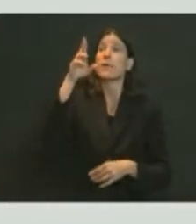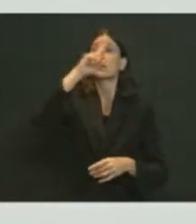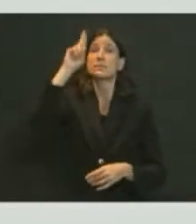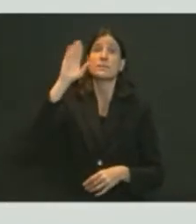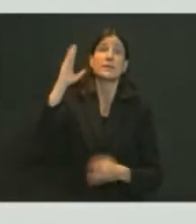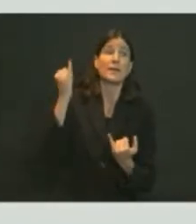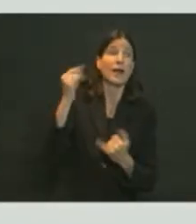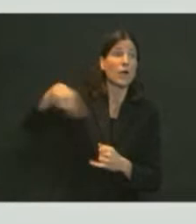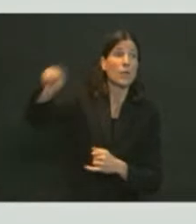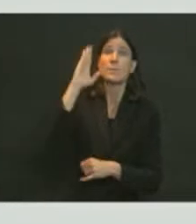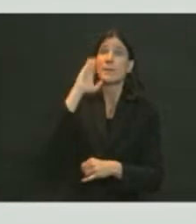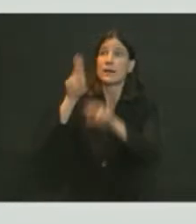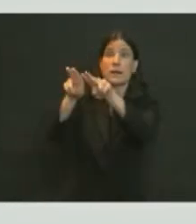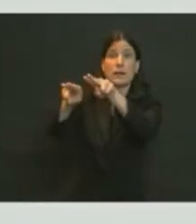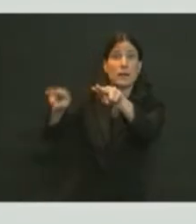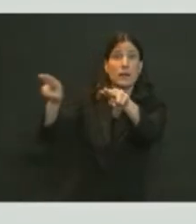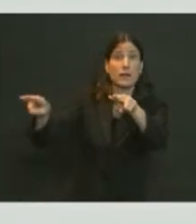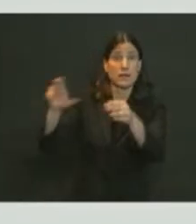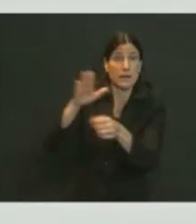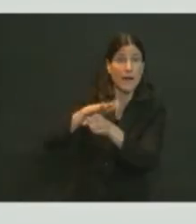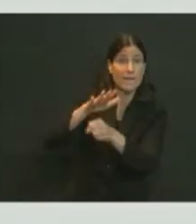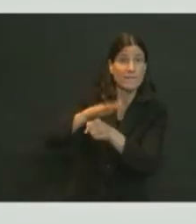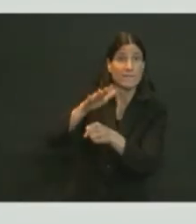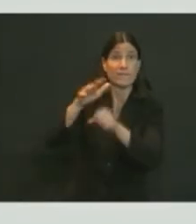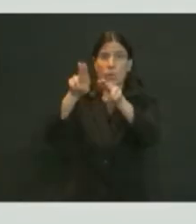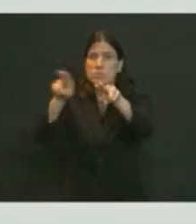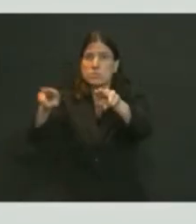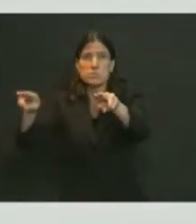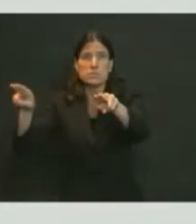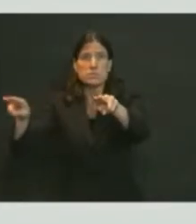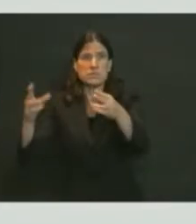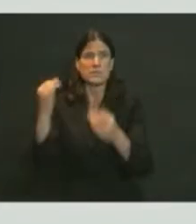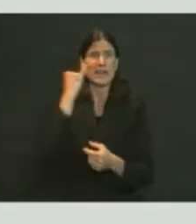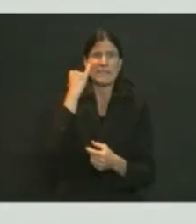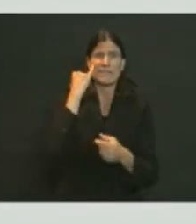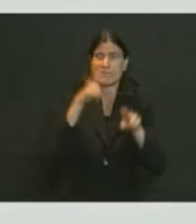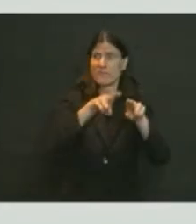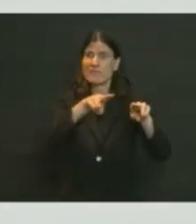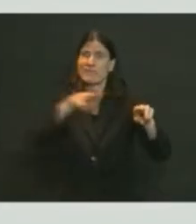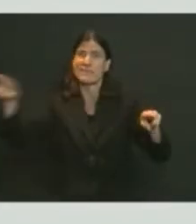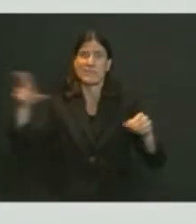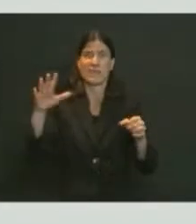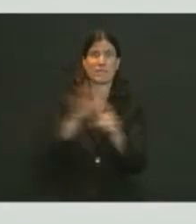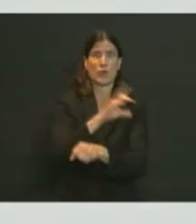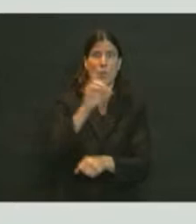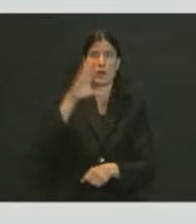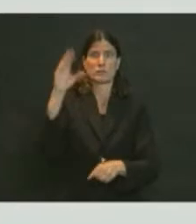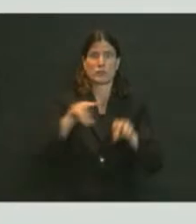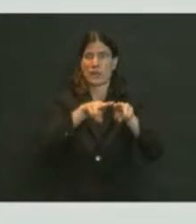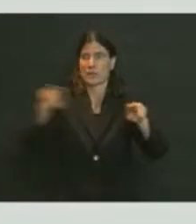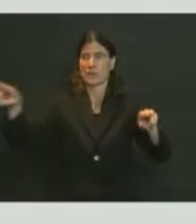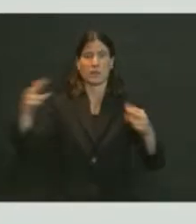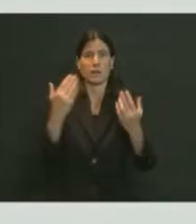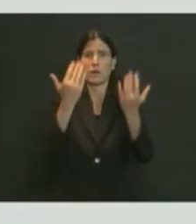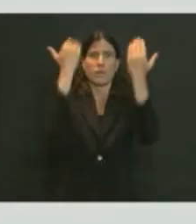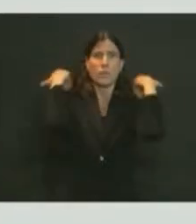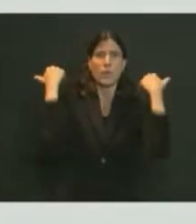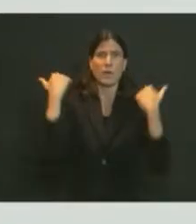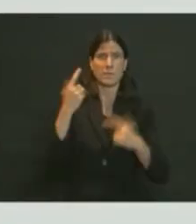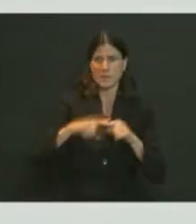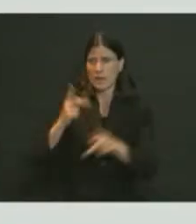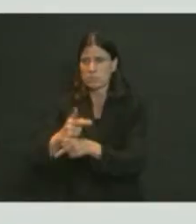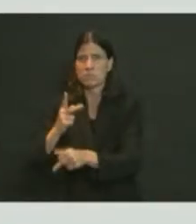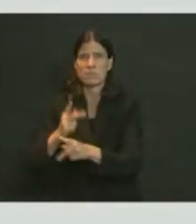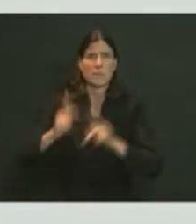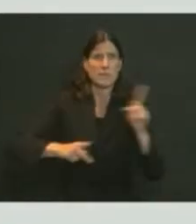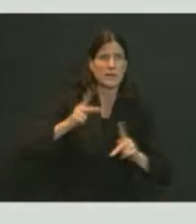cannot allow ourselves to get in a place where our hospitals get overwhelmed. It's what you saw